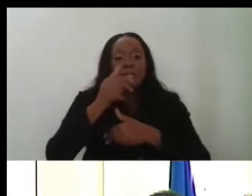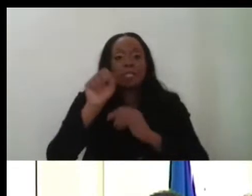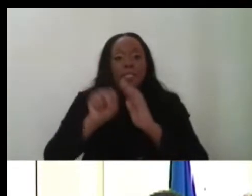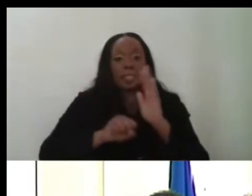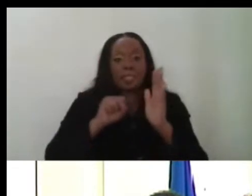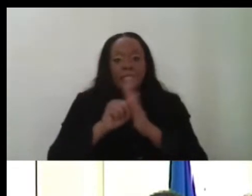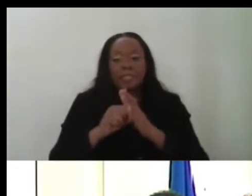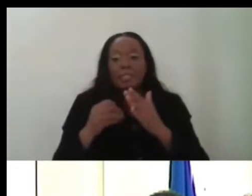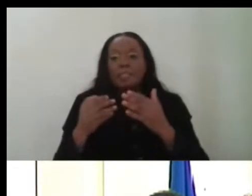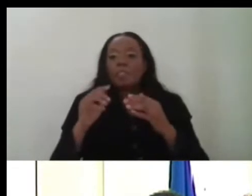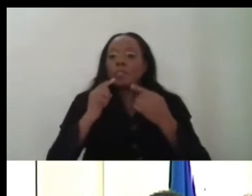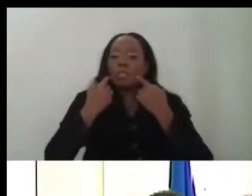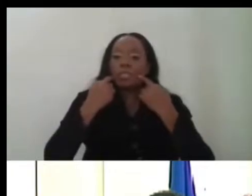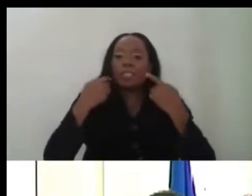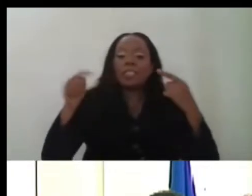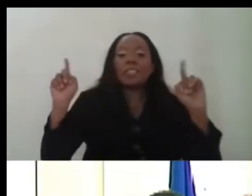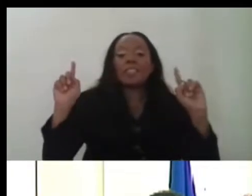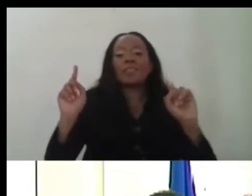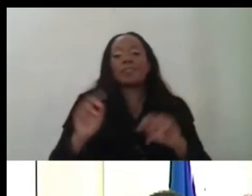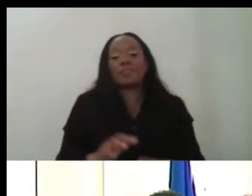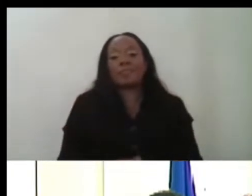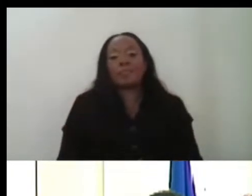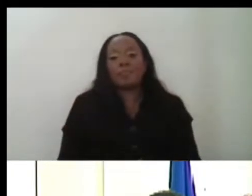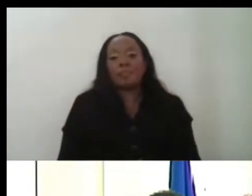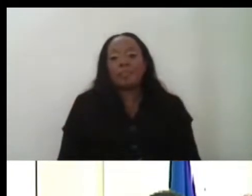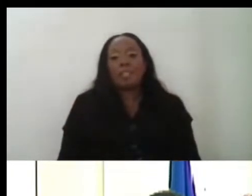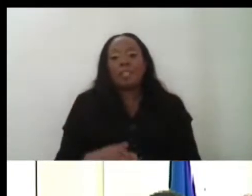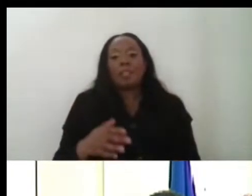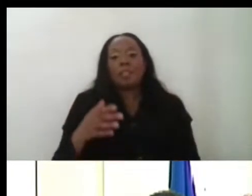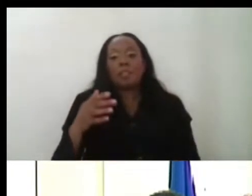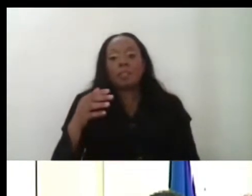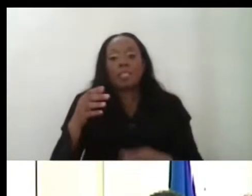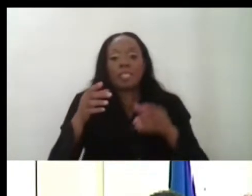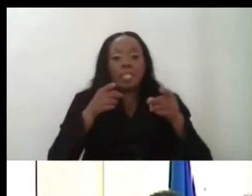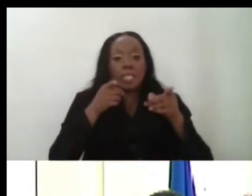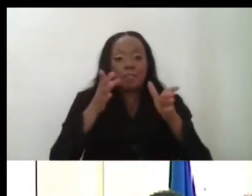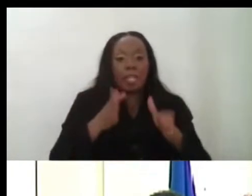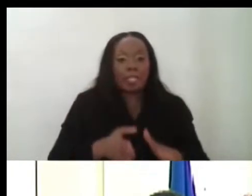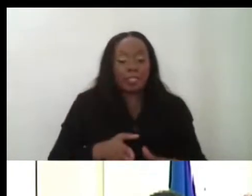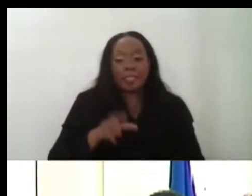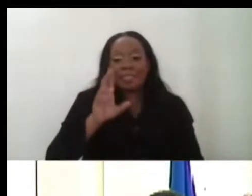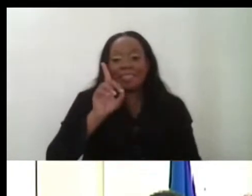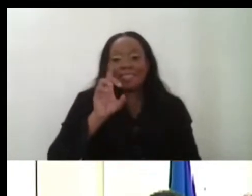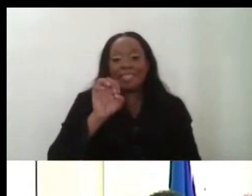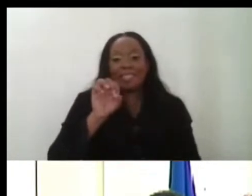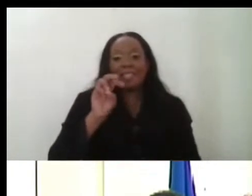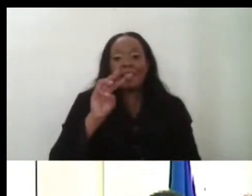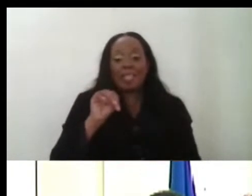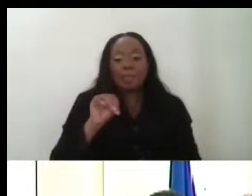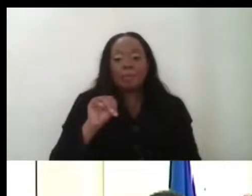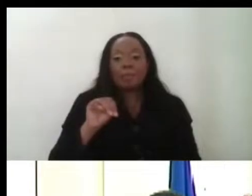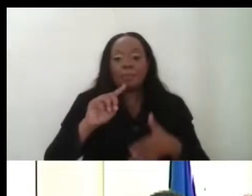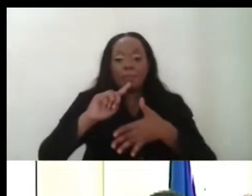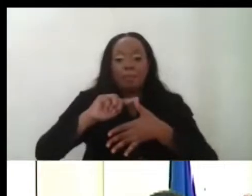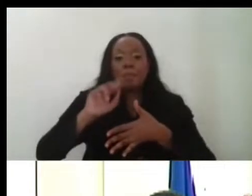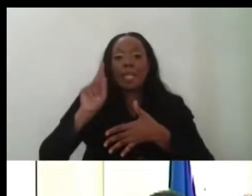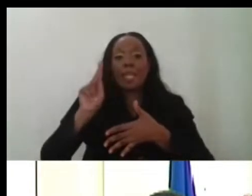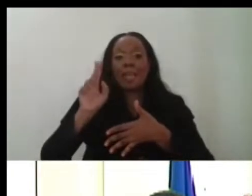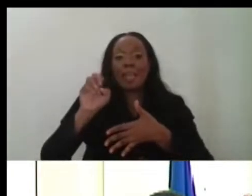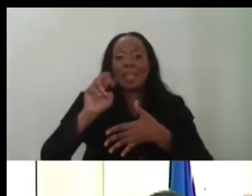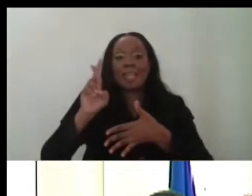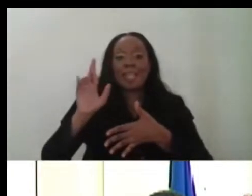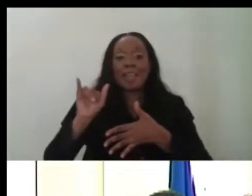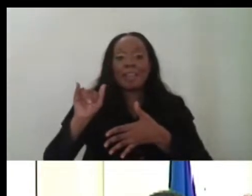me say on behalf of the Director of the Department of Emergency Management, Ms. Carrie Hines, and